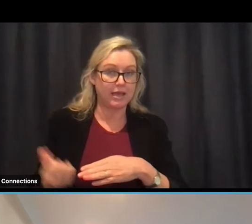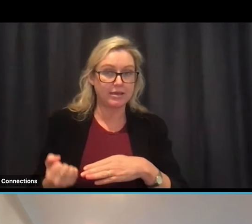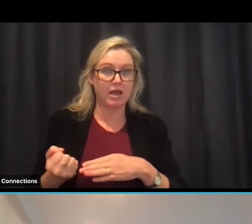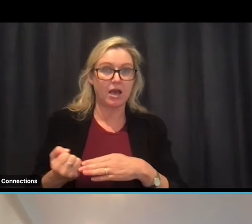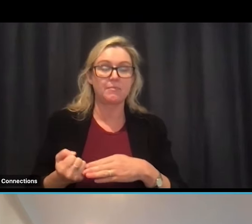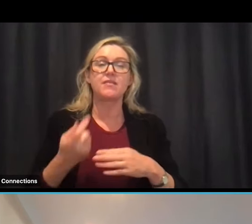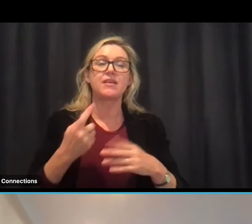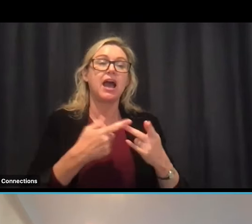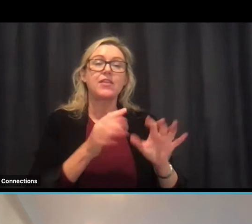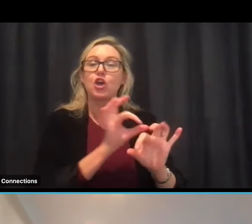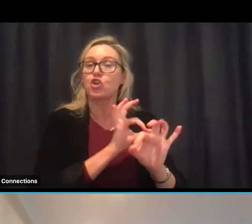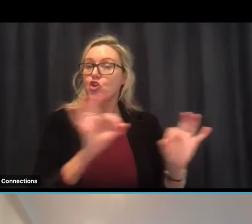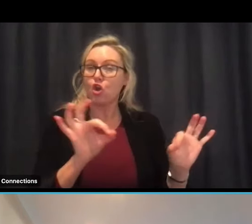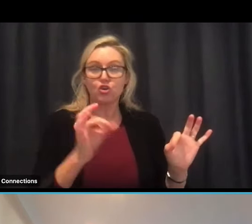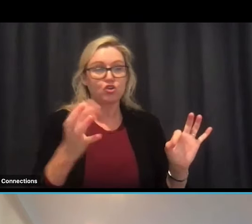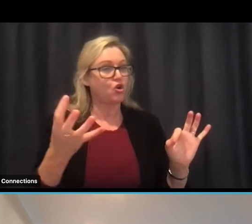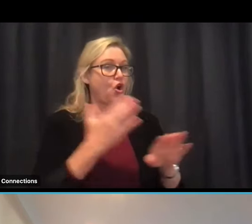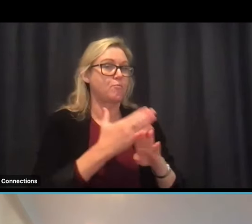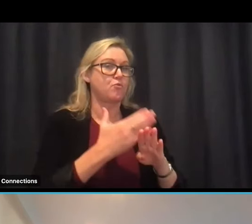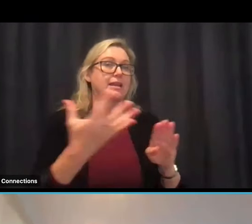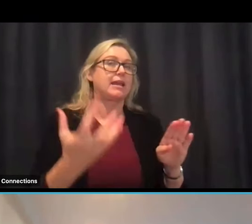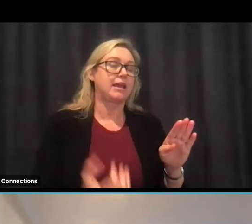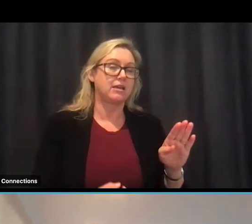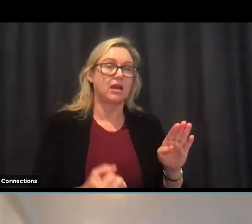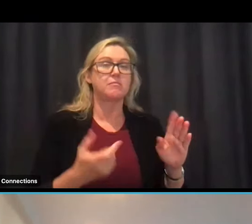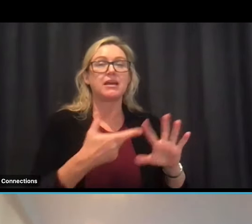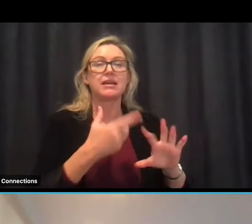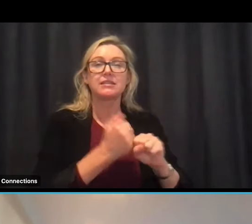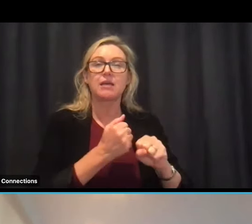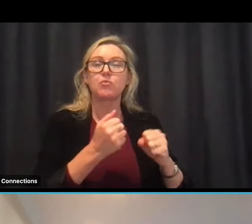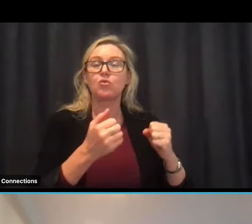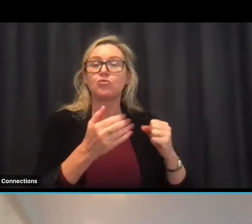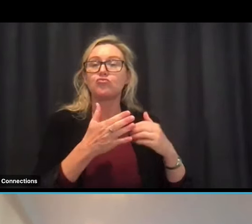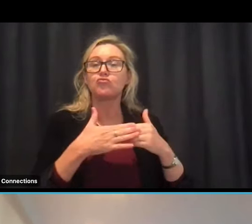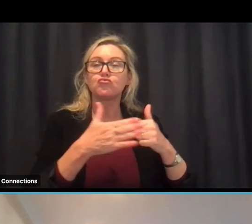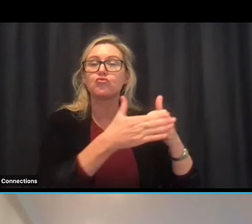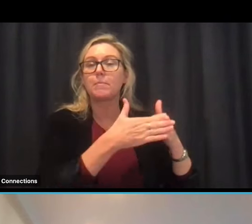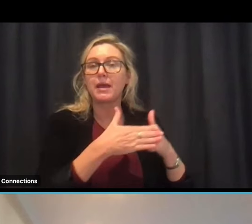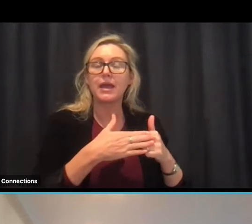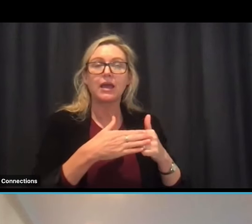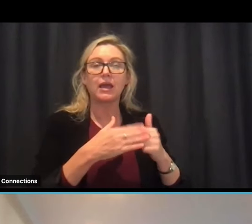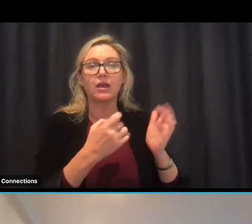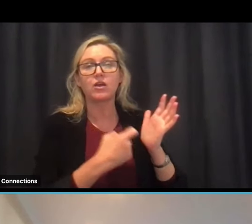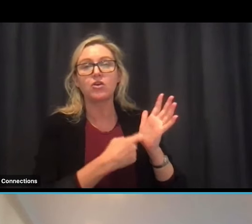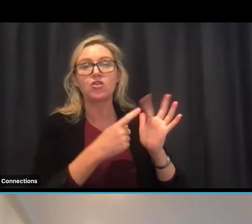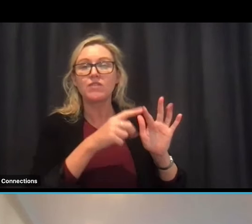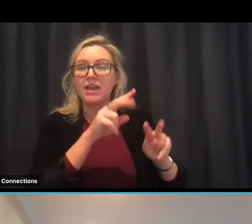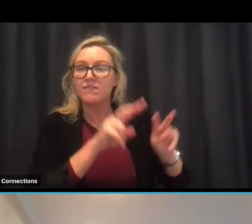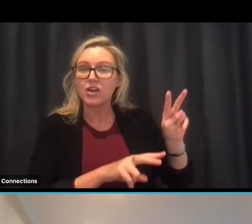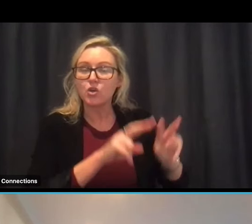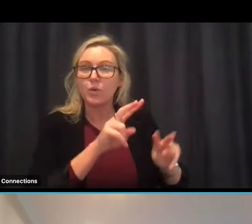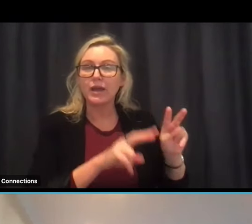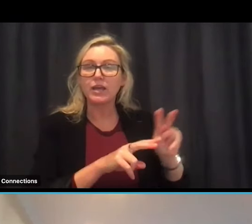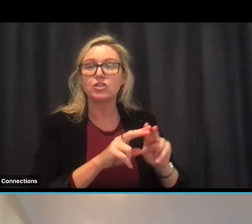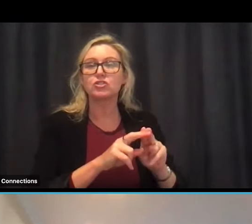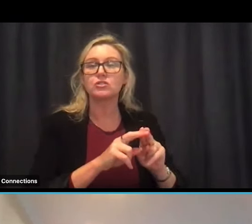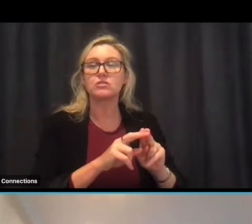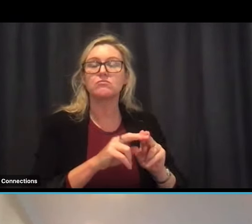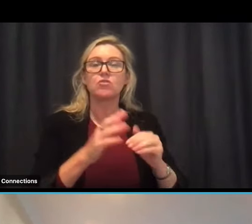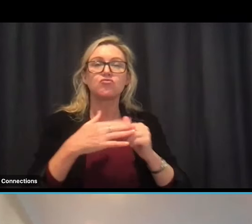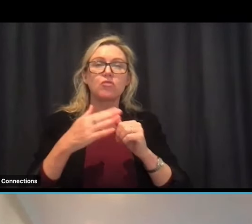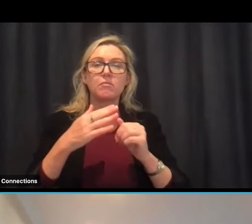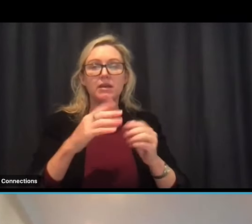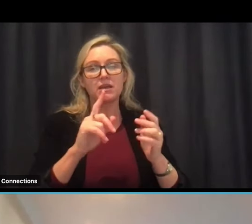your non-operating income, which can include impairment revaluations, reversals of